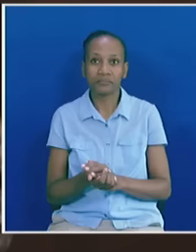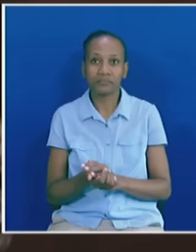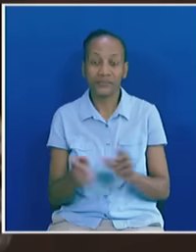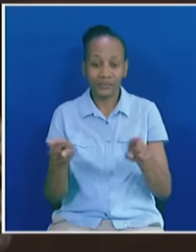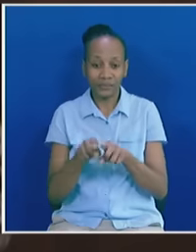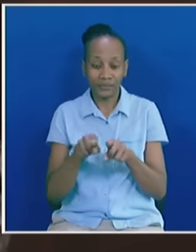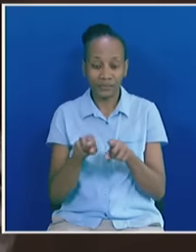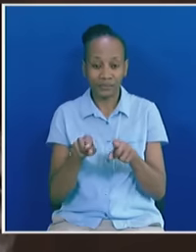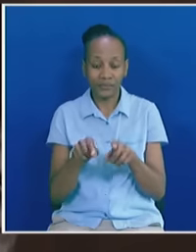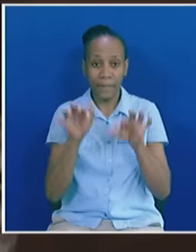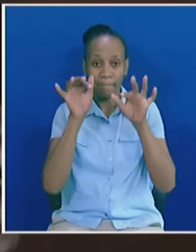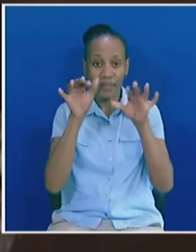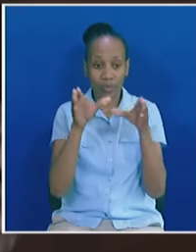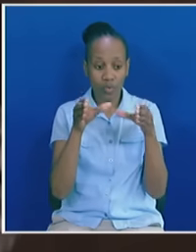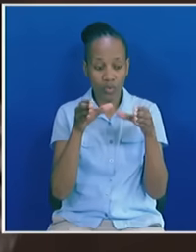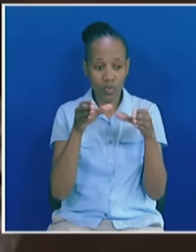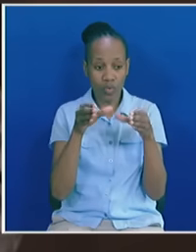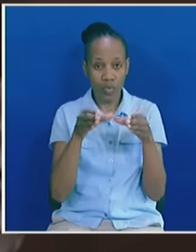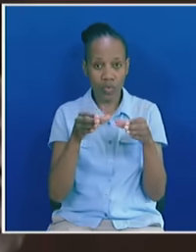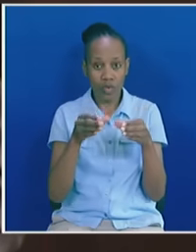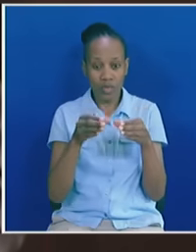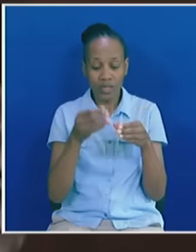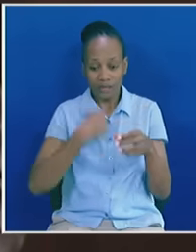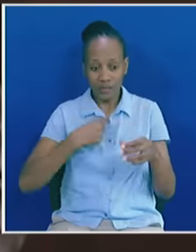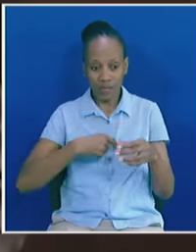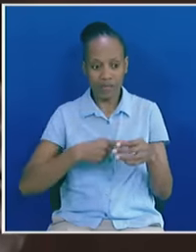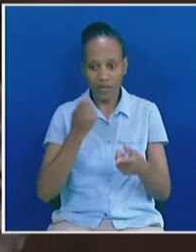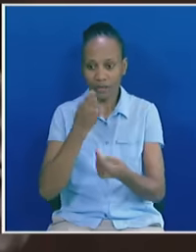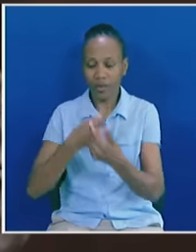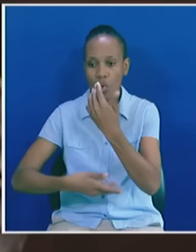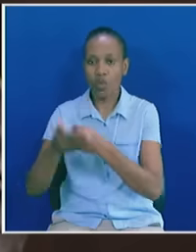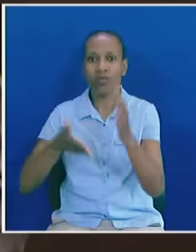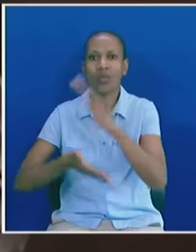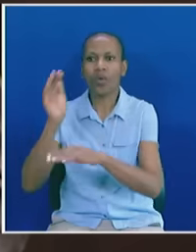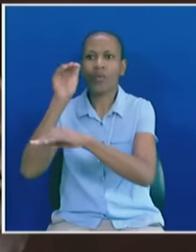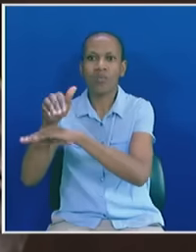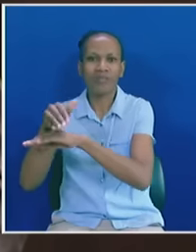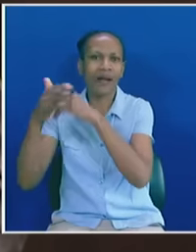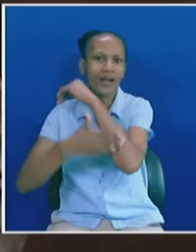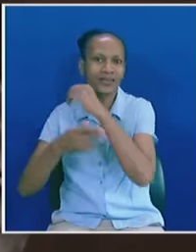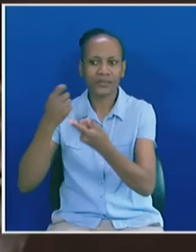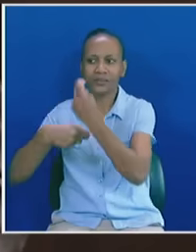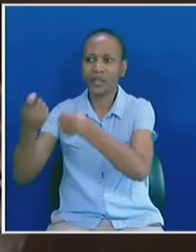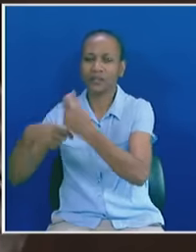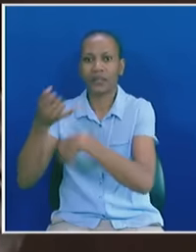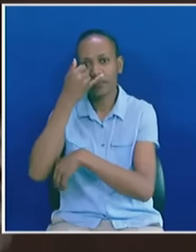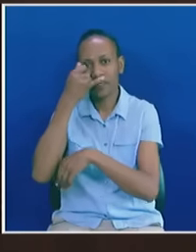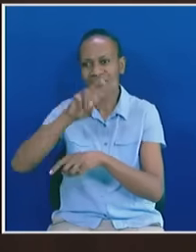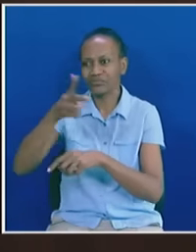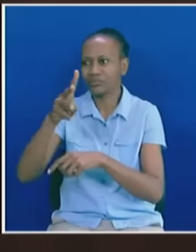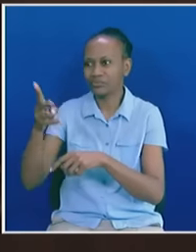drug syndicates to transport drugs knowingly or unknowingly from one country to